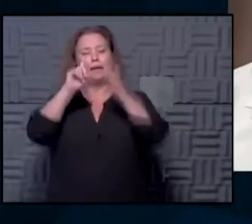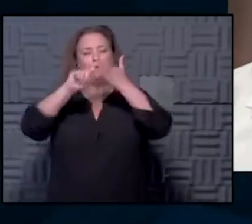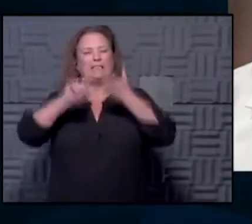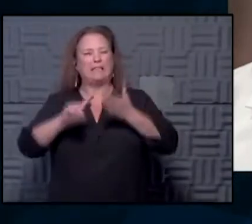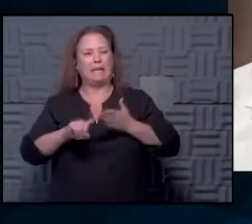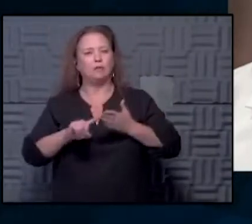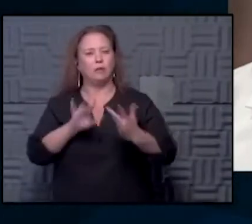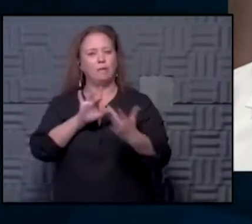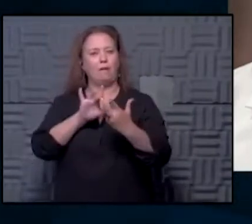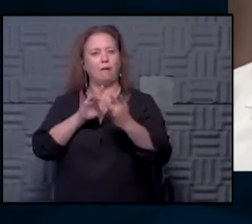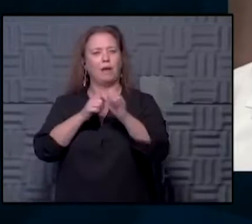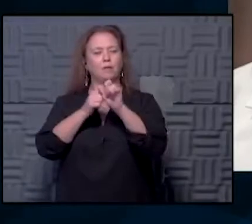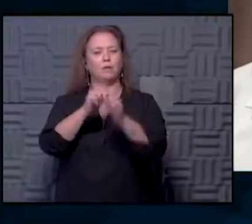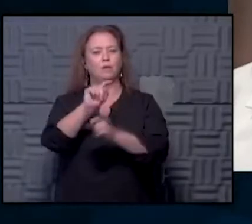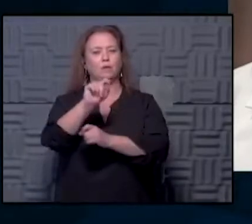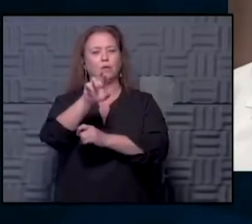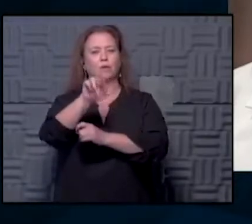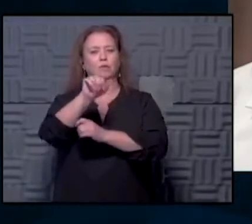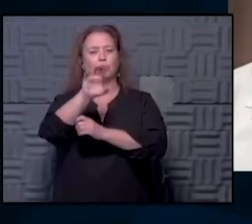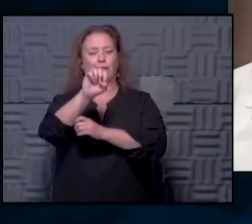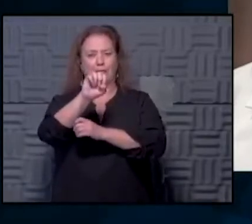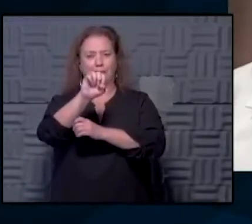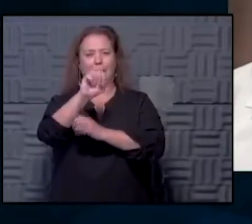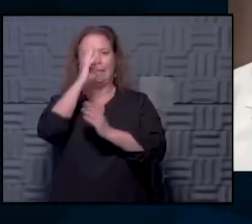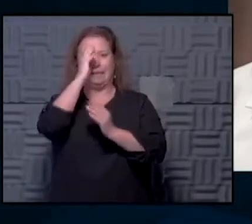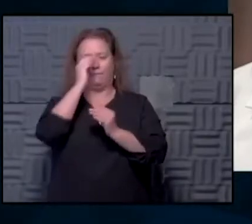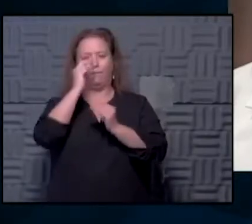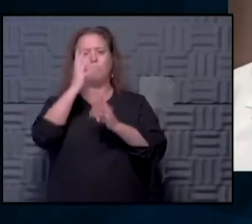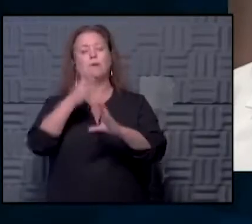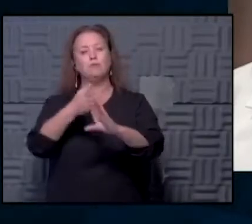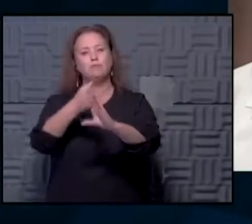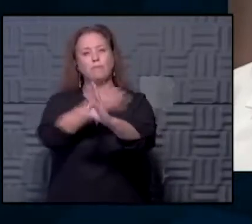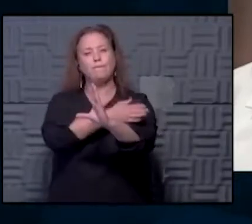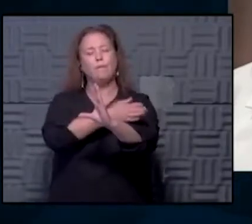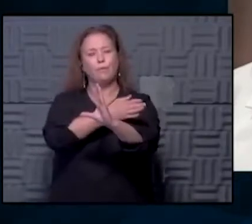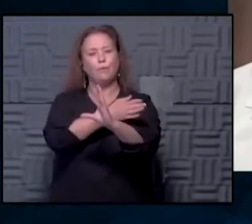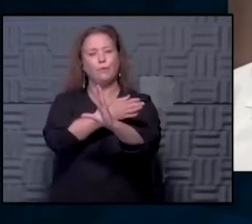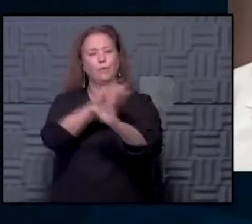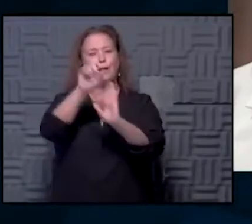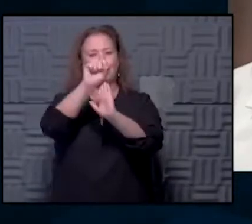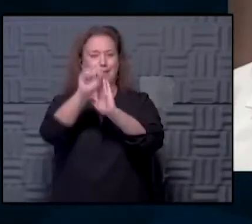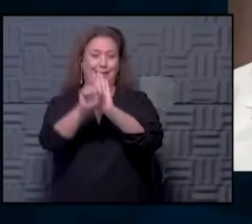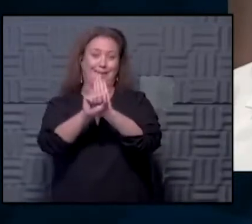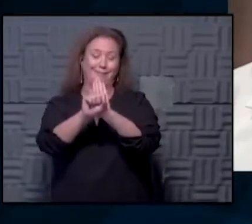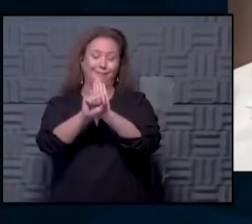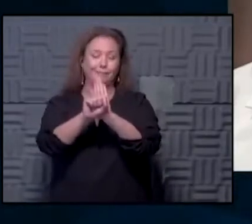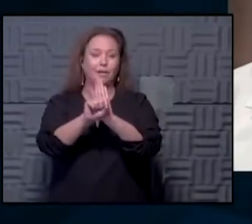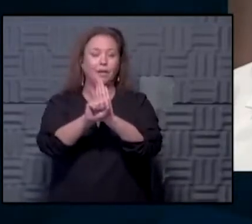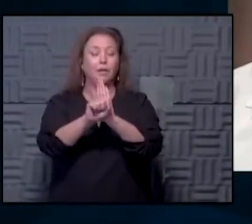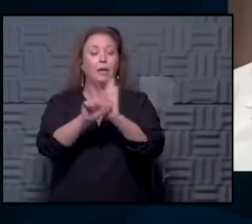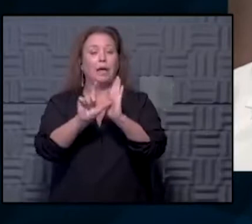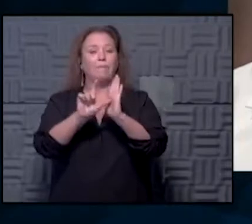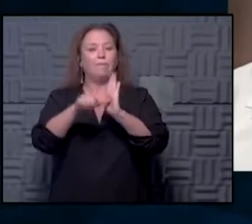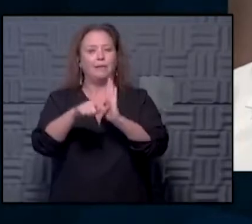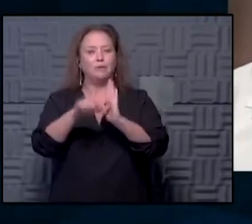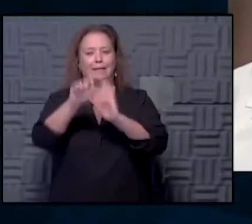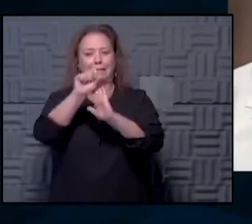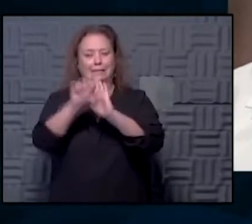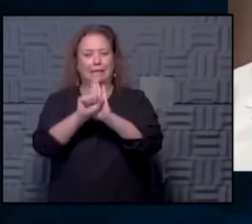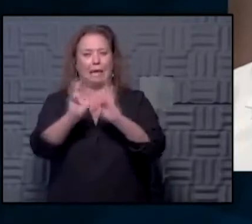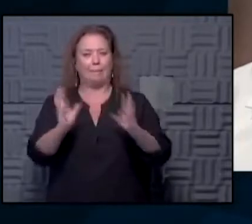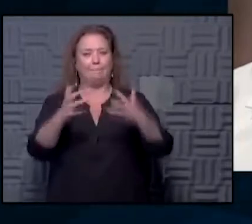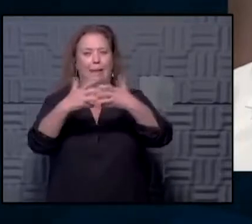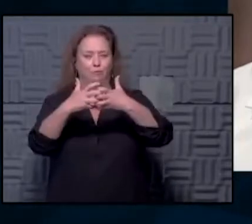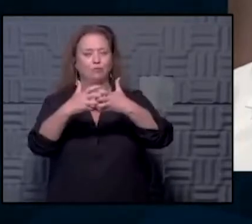investigation and contact tracing, they actually have the information before the state does. Eventually it syncs up. There is